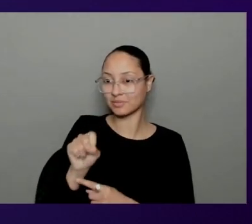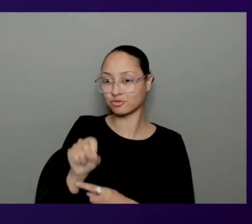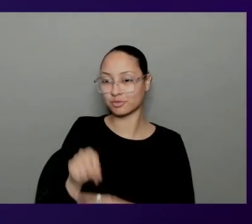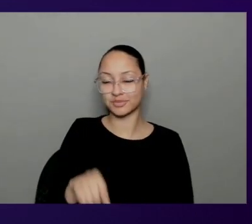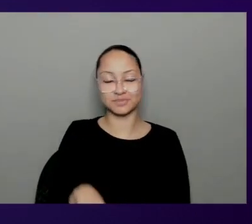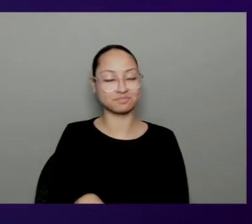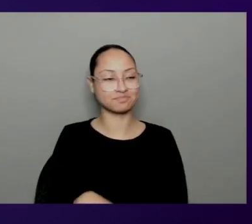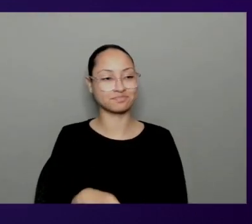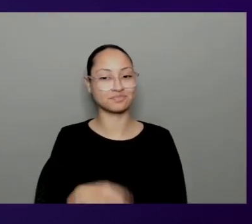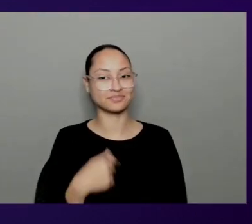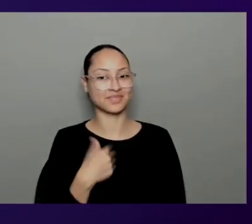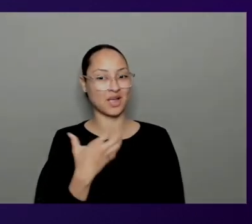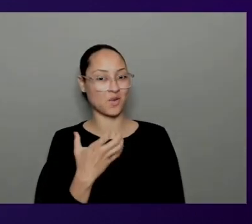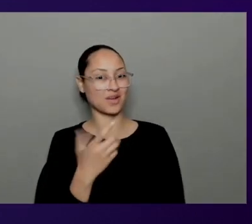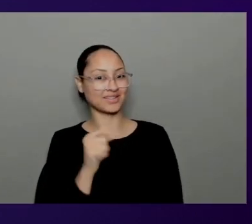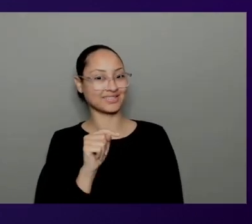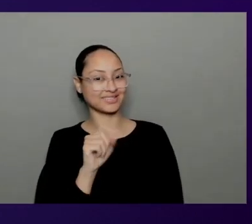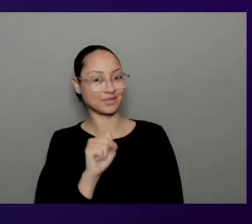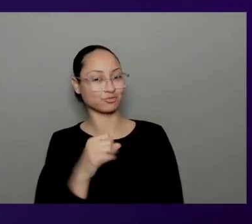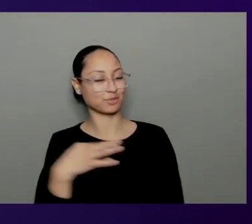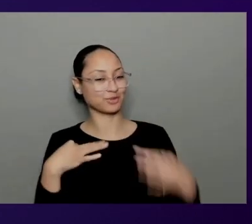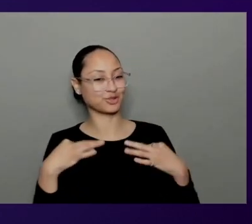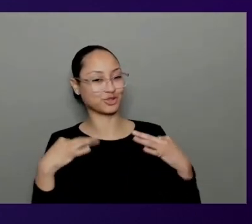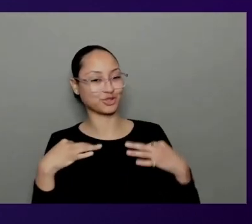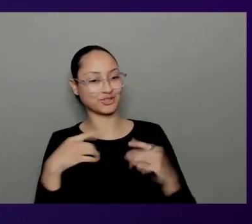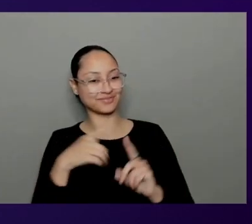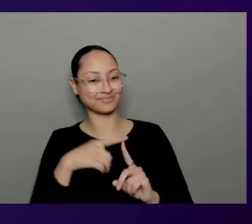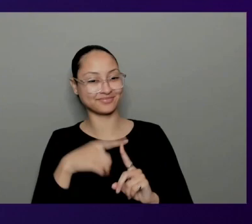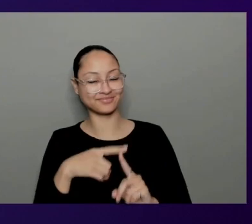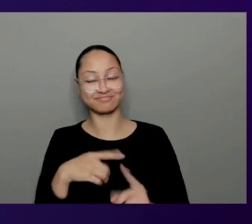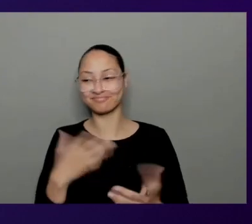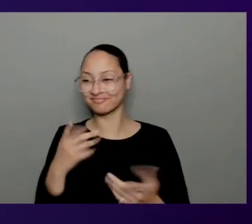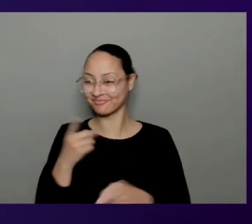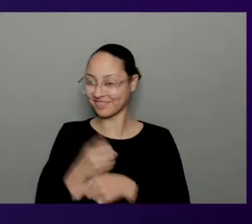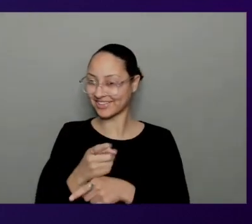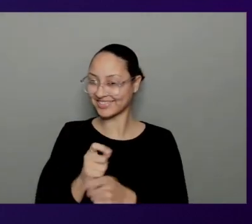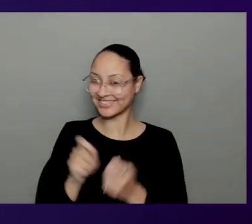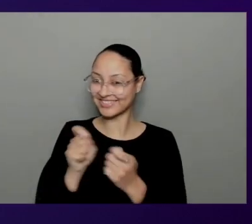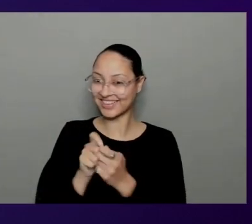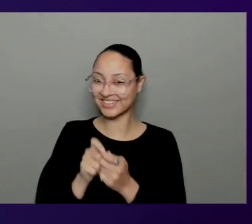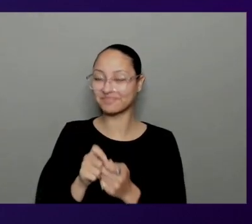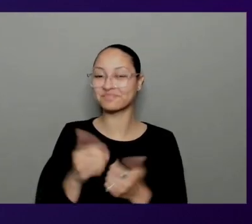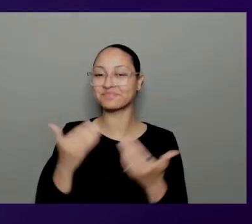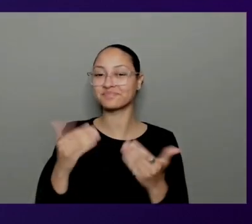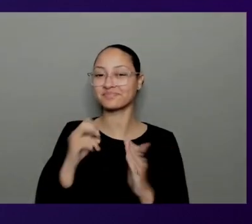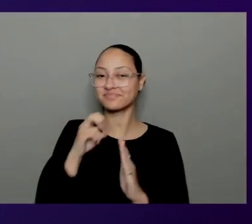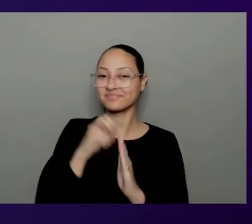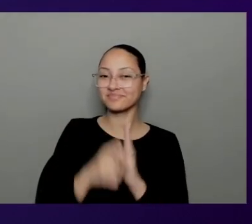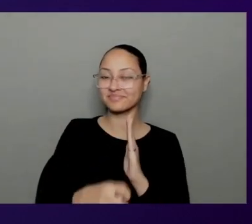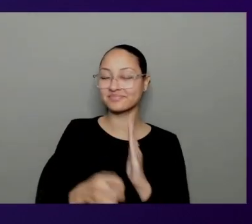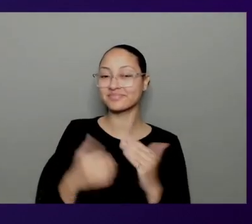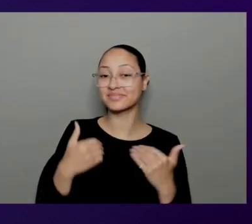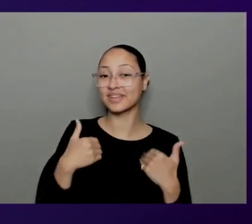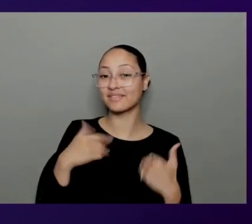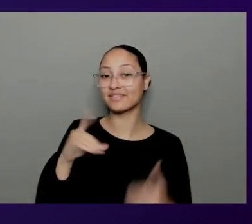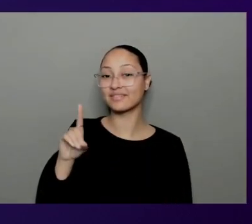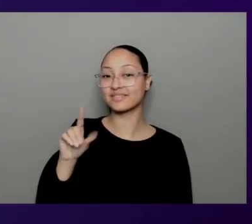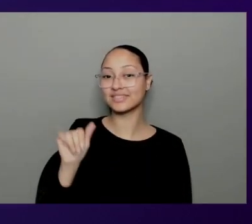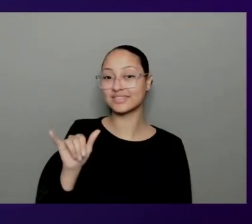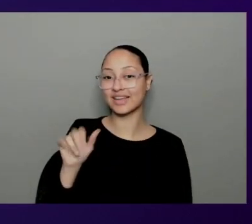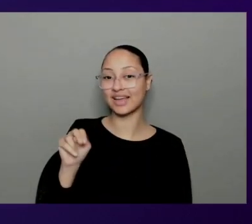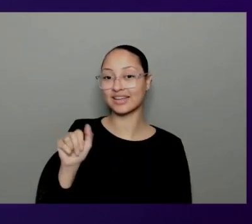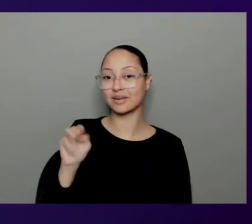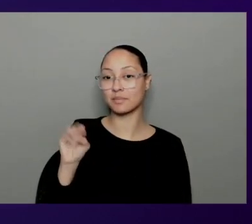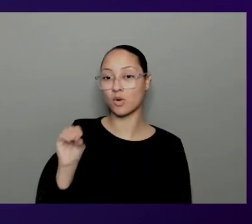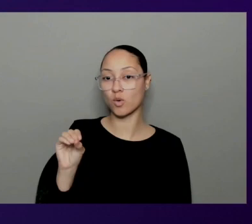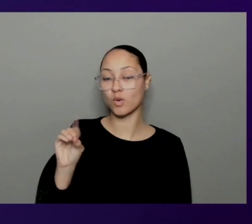what I need next. So what does CDK code look like? Let's go ahead and delve into this. So we have DynamoDB, right? If we're going to create